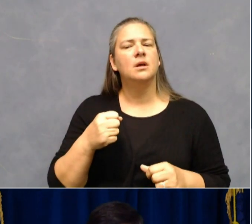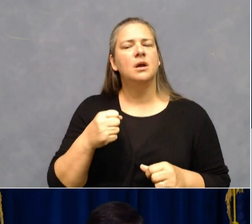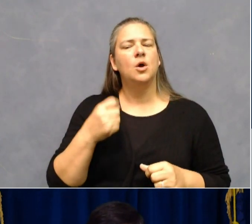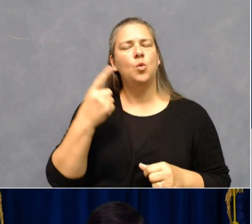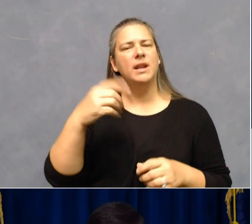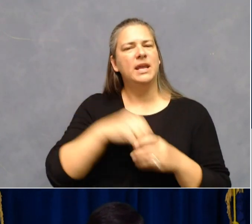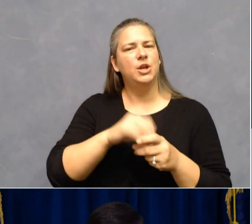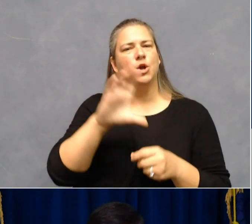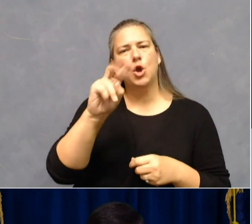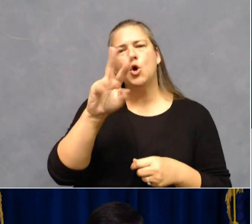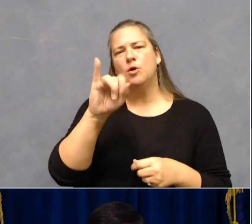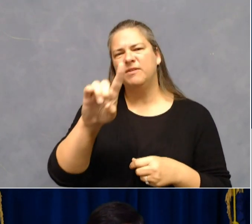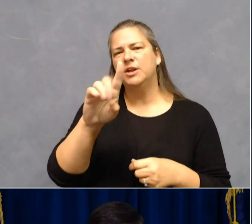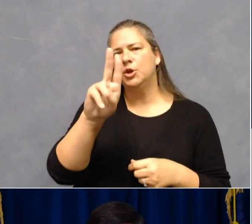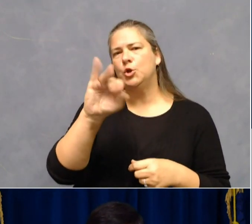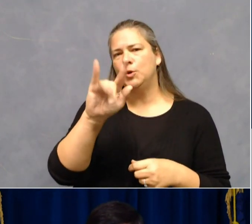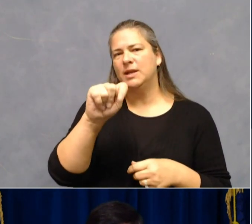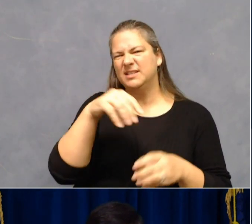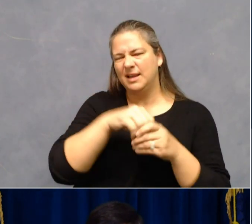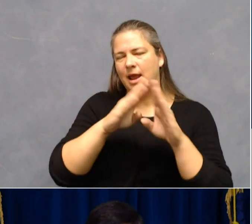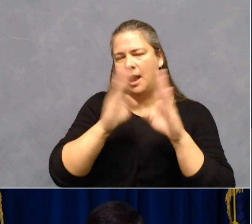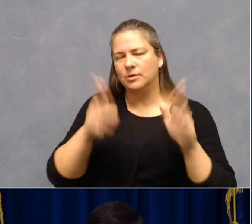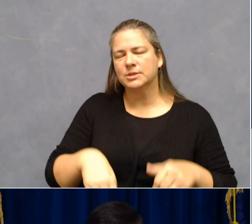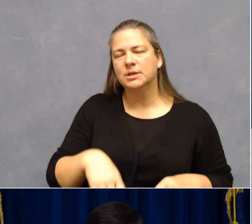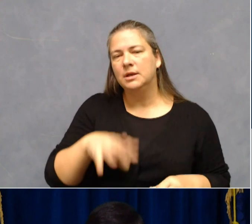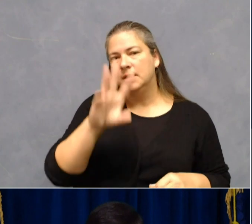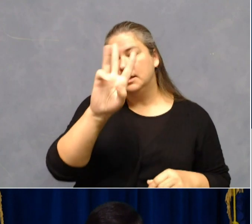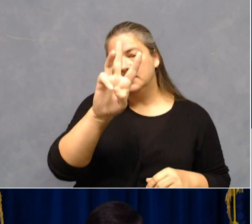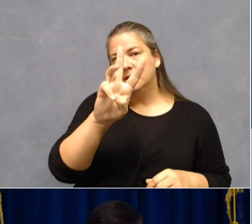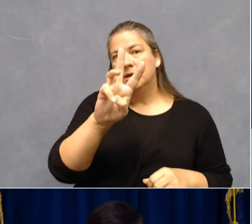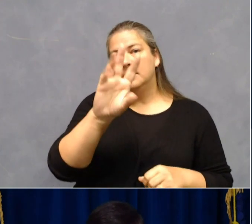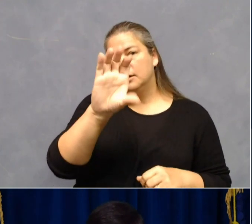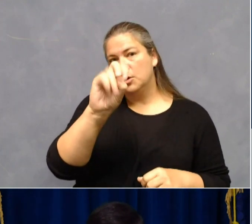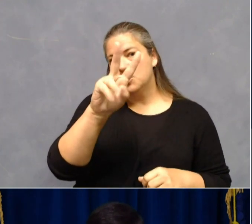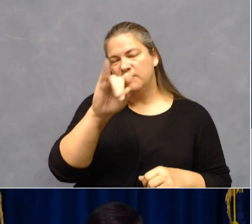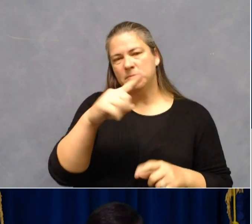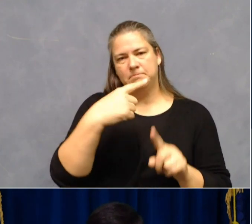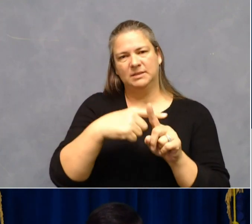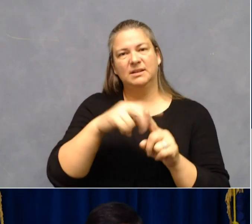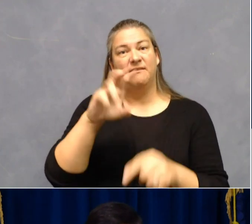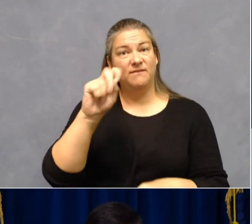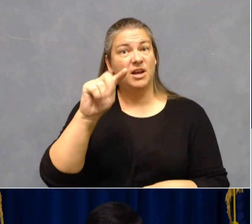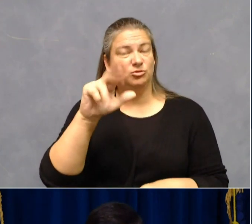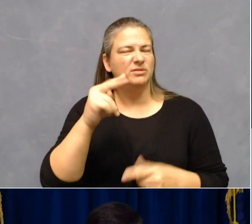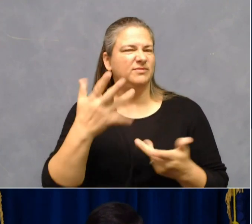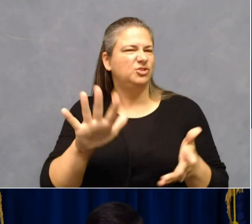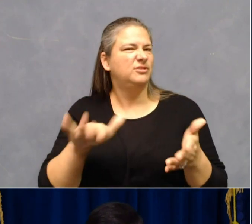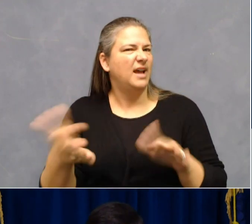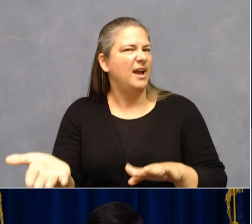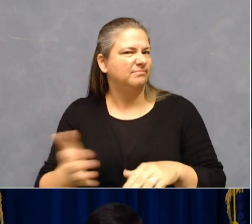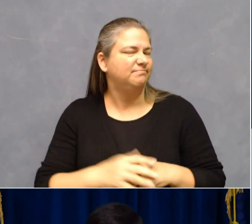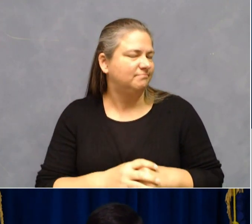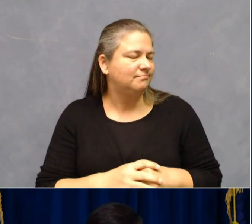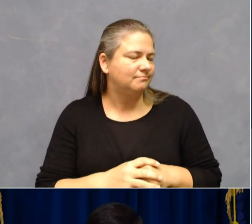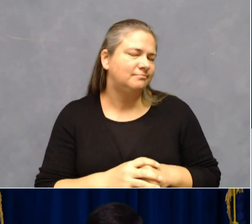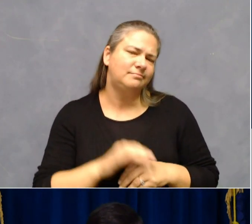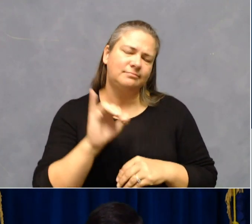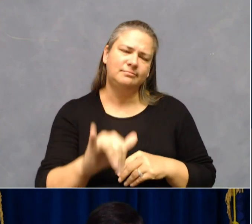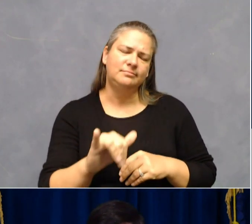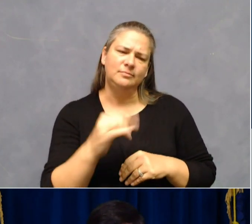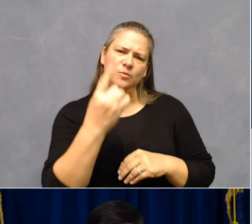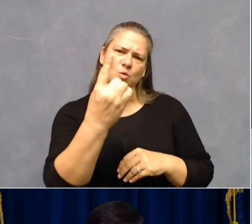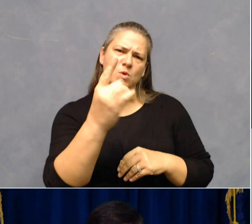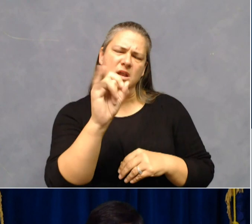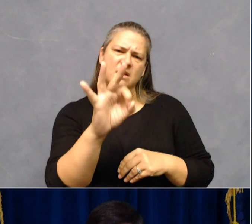unit in-house. 6 COVID positive veterans have died. This is one of only 4